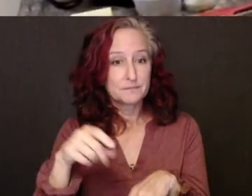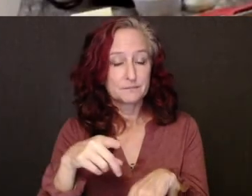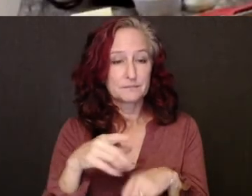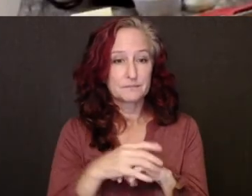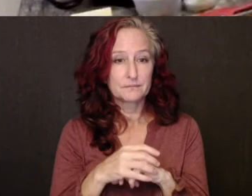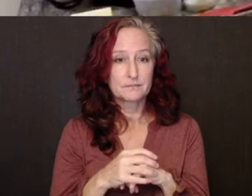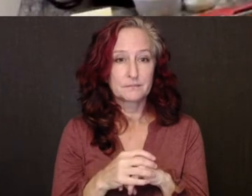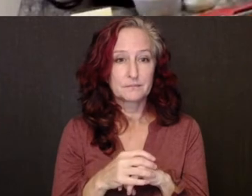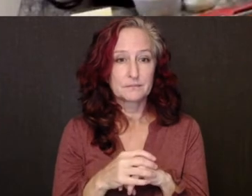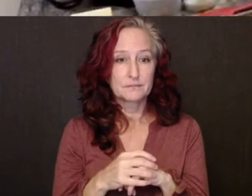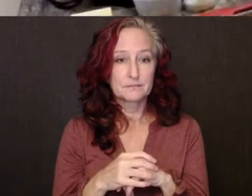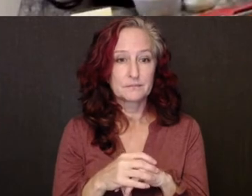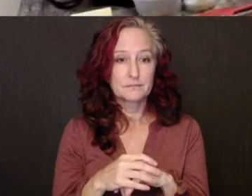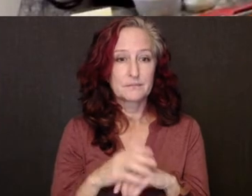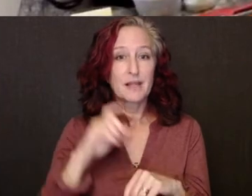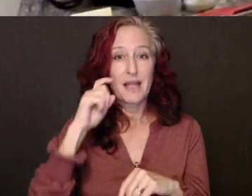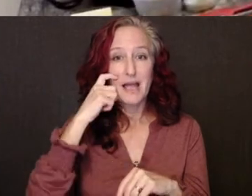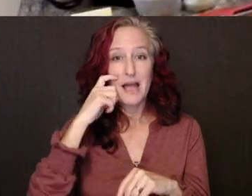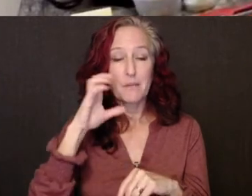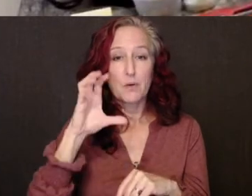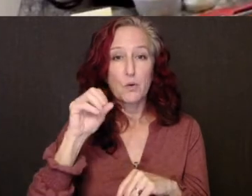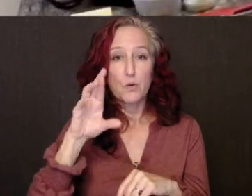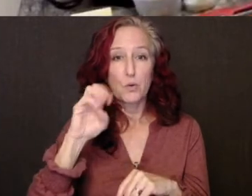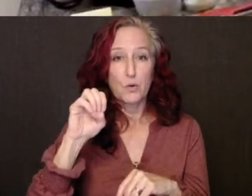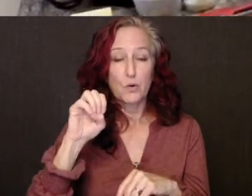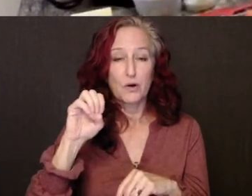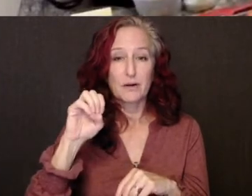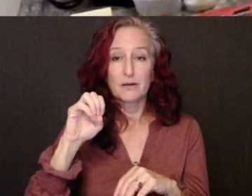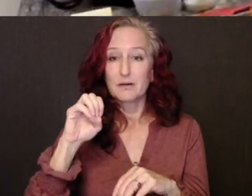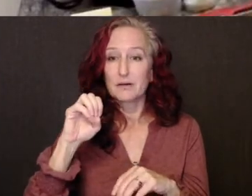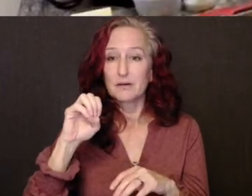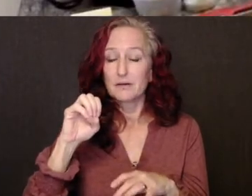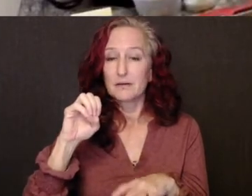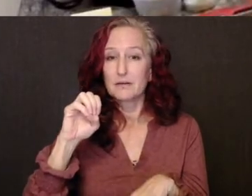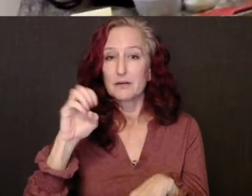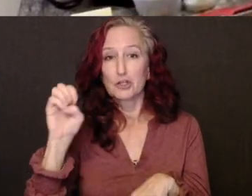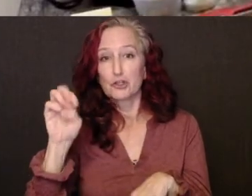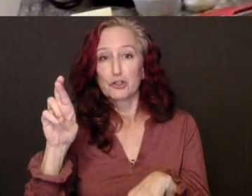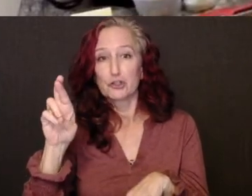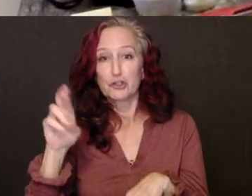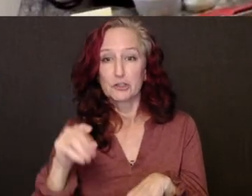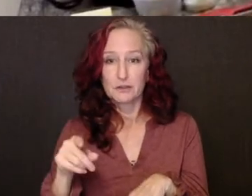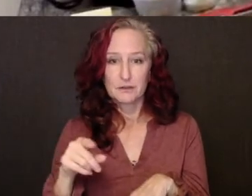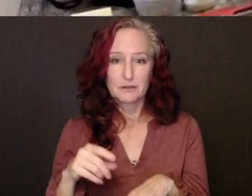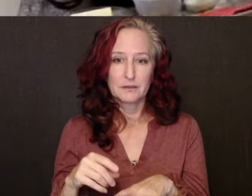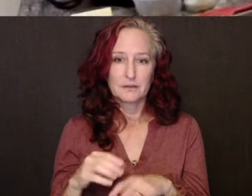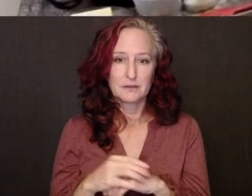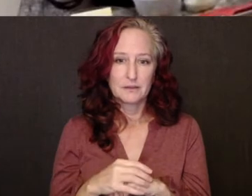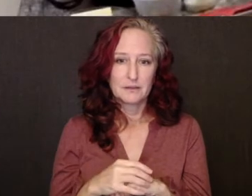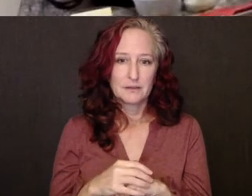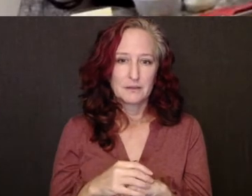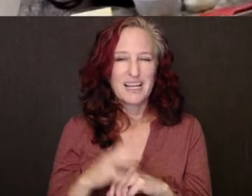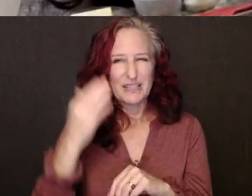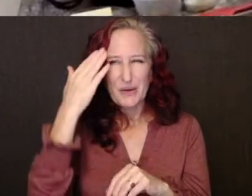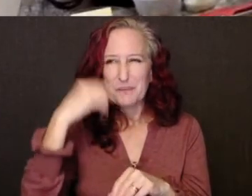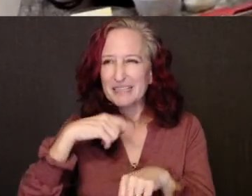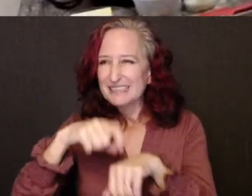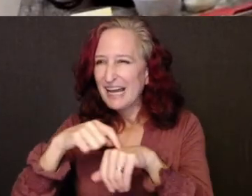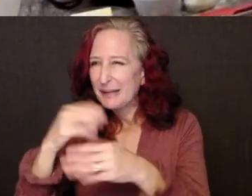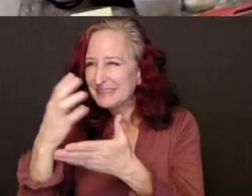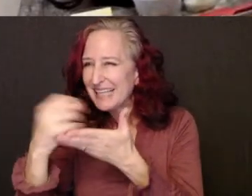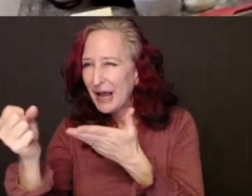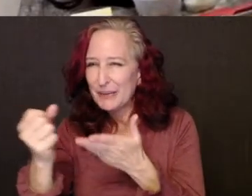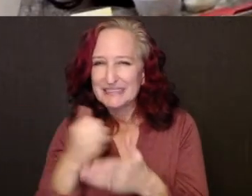the sustainability of the palm oil that is tagged that way. Right. So thank you for bringing that up. Yeah. Oh